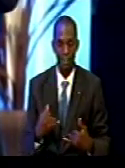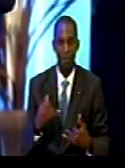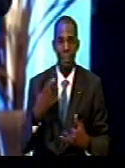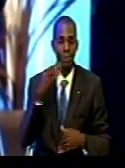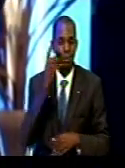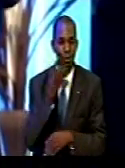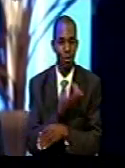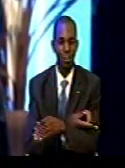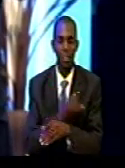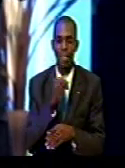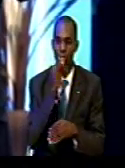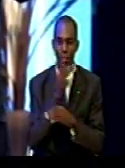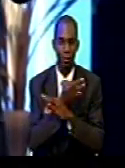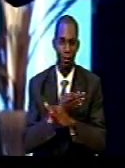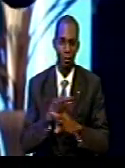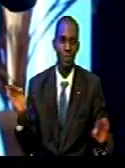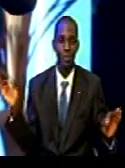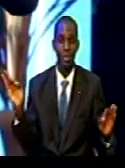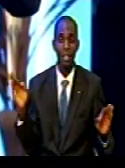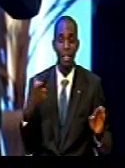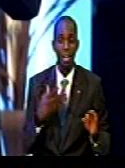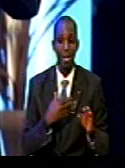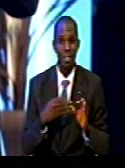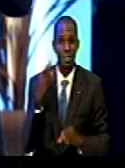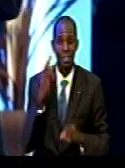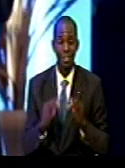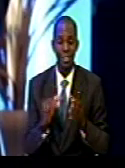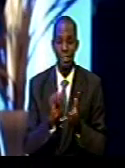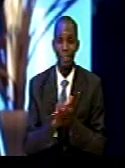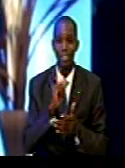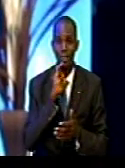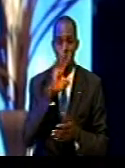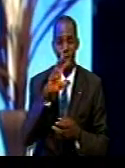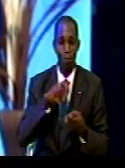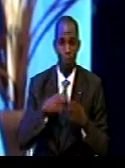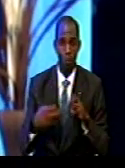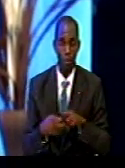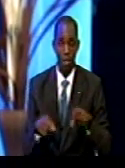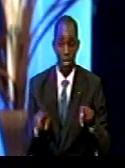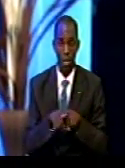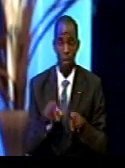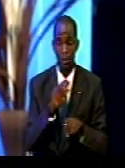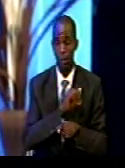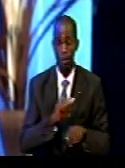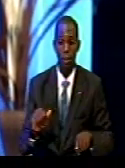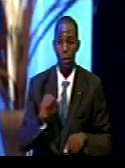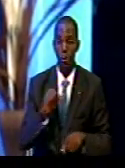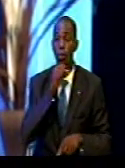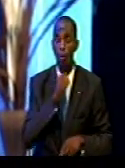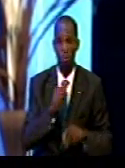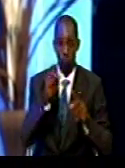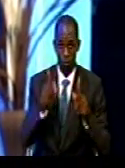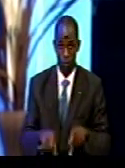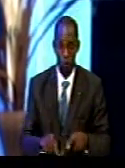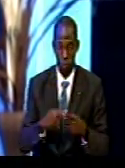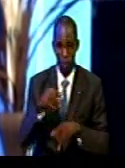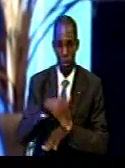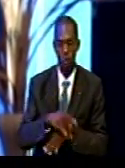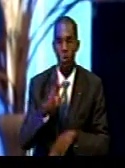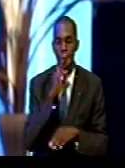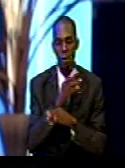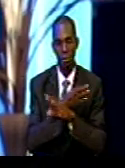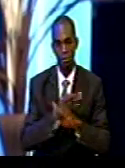bedwetting. Now she is free from bedwetting. And if that is your problem as an